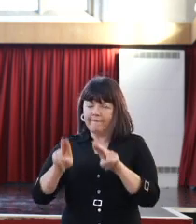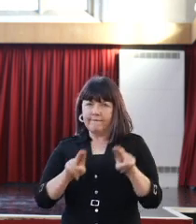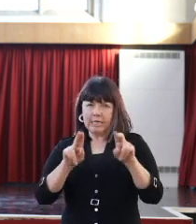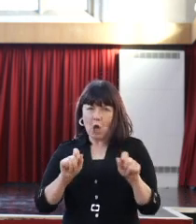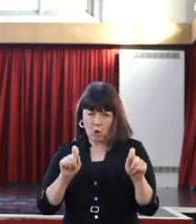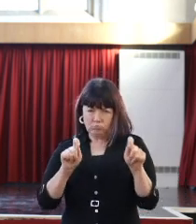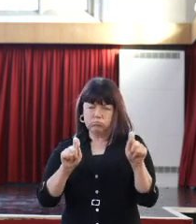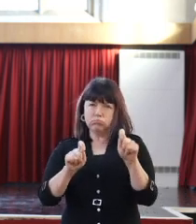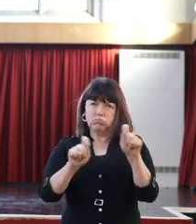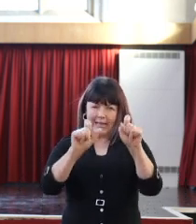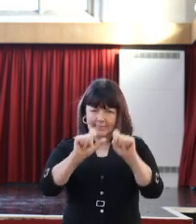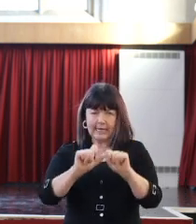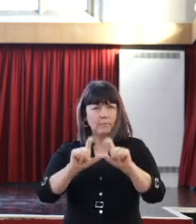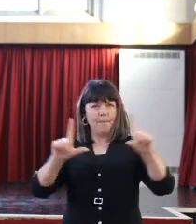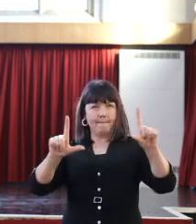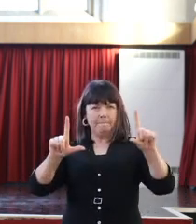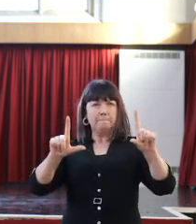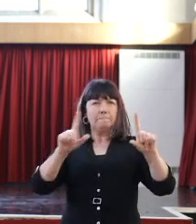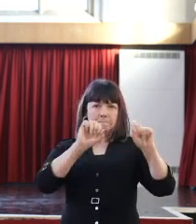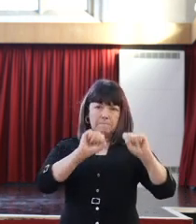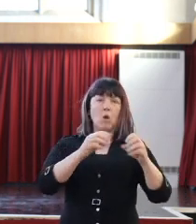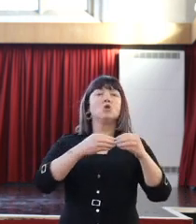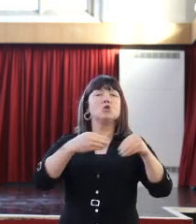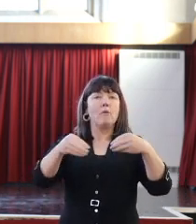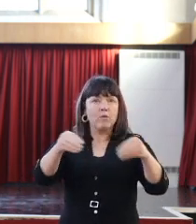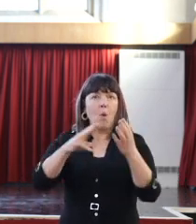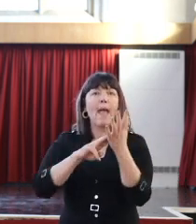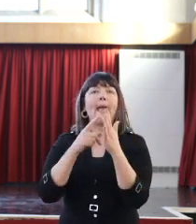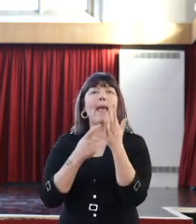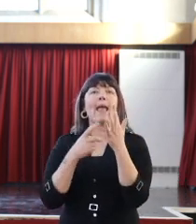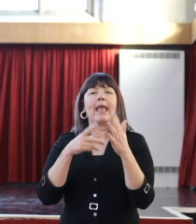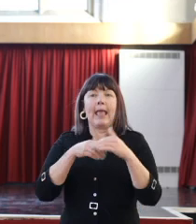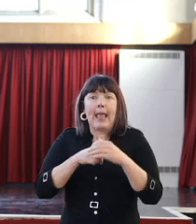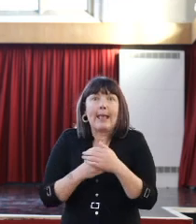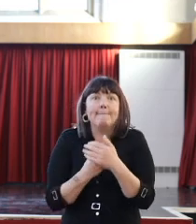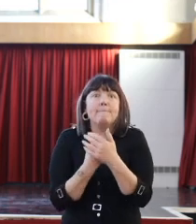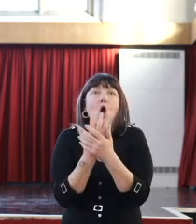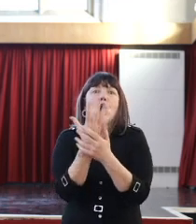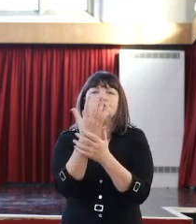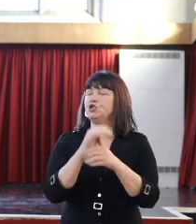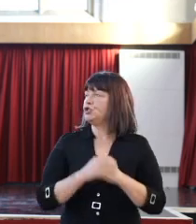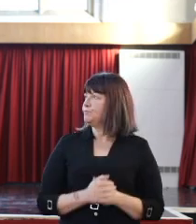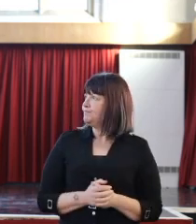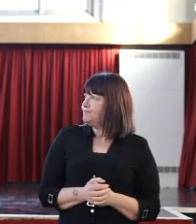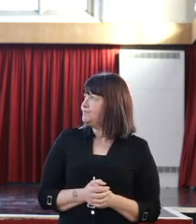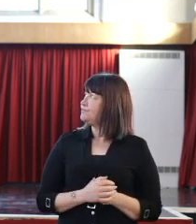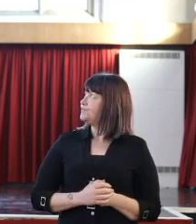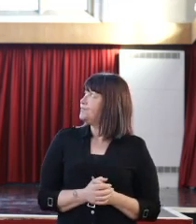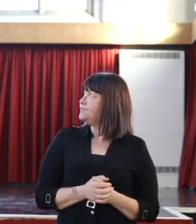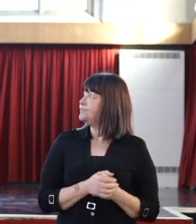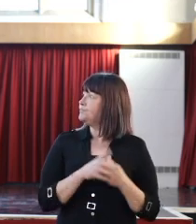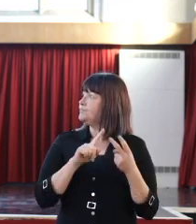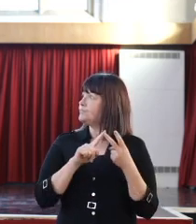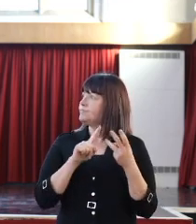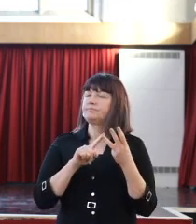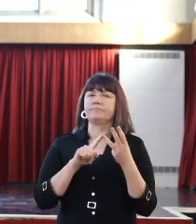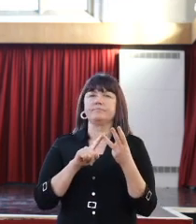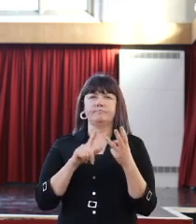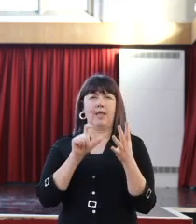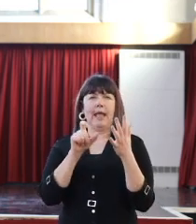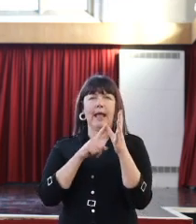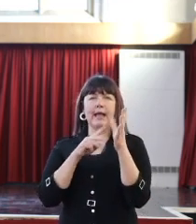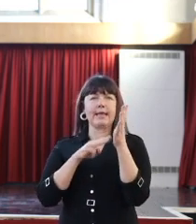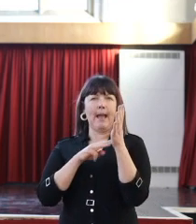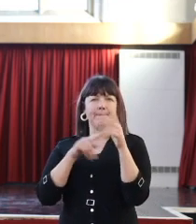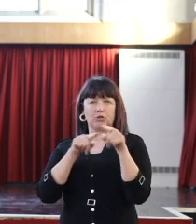Film, image editing software Emerge, I can even do it without looking at it, look, and Camtrack AR, which was featured